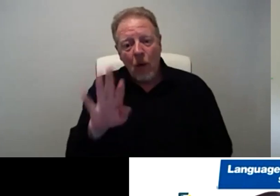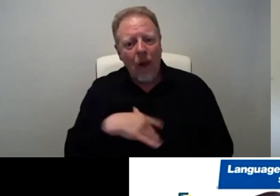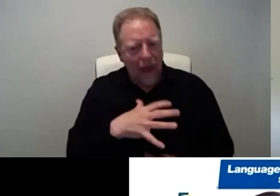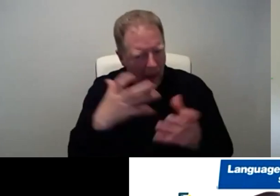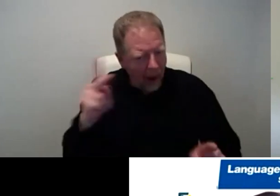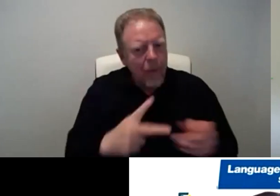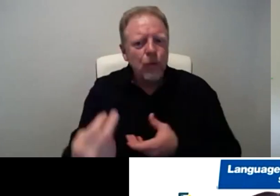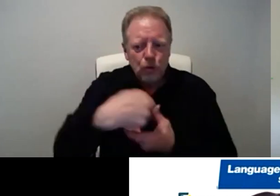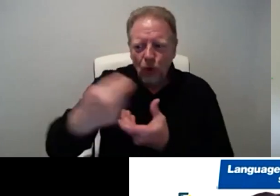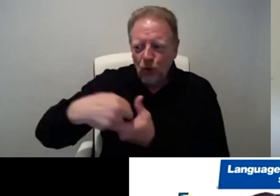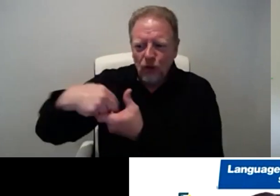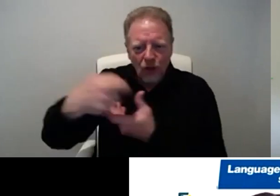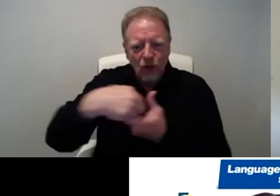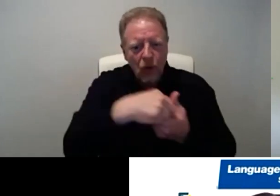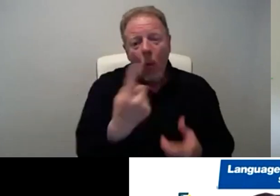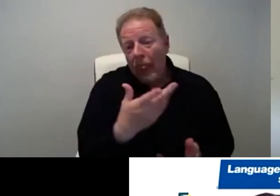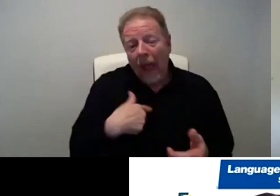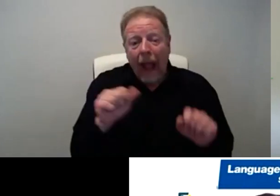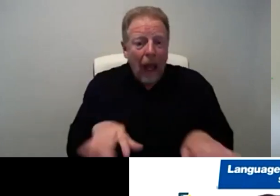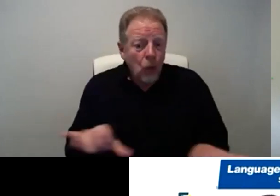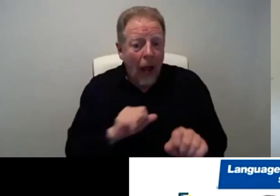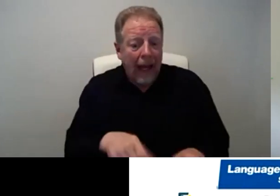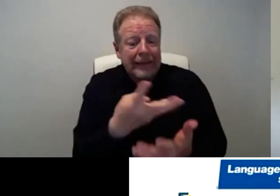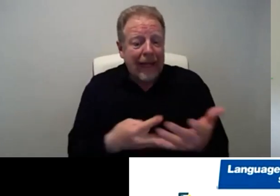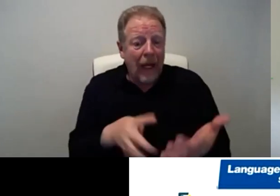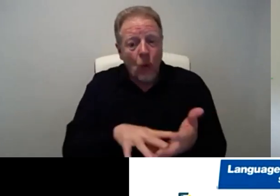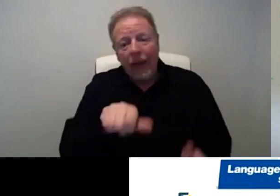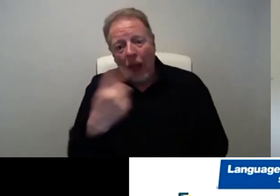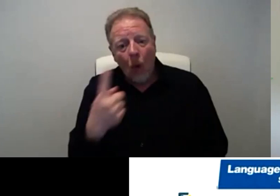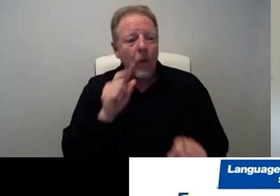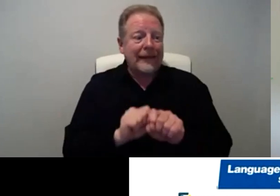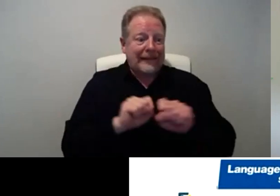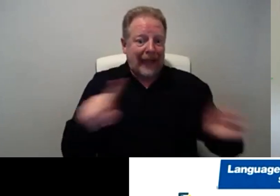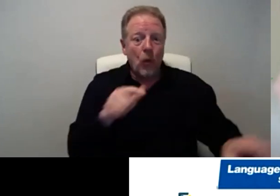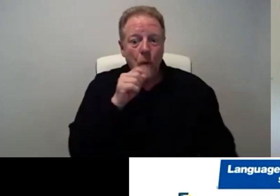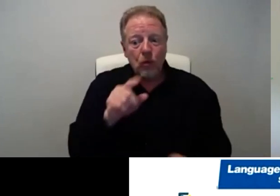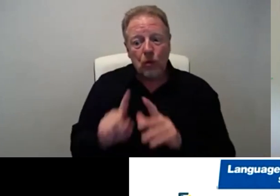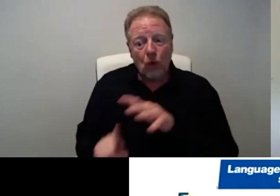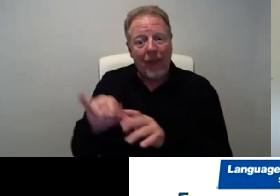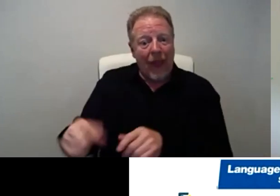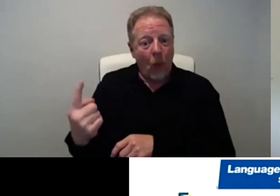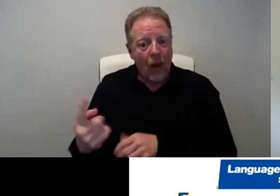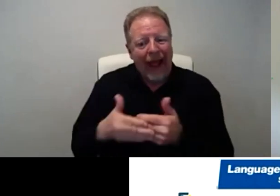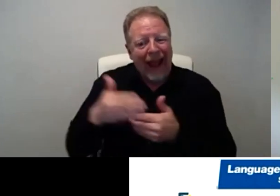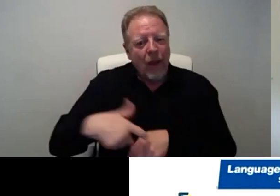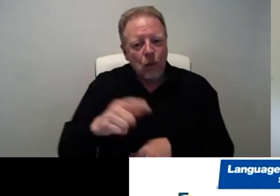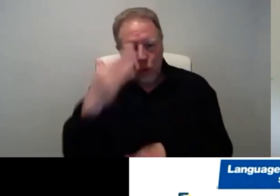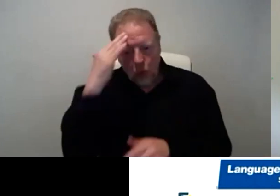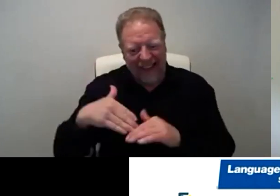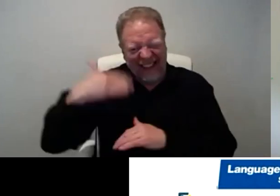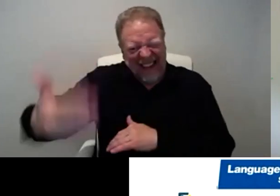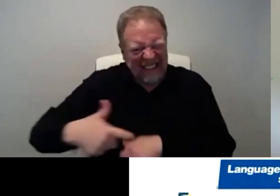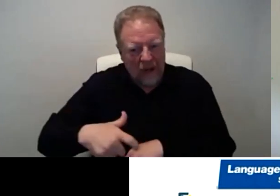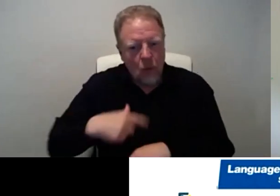and so one thing that I could do is to schedule it, and we'll send it out to everyone who attended, ahead of time, so that when